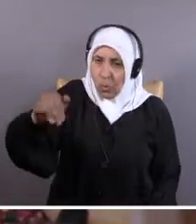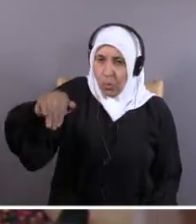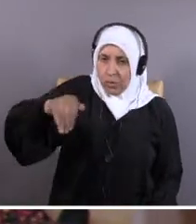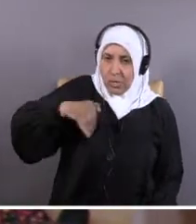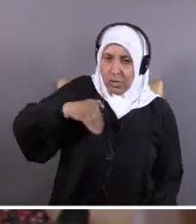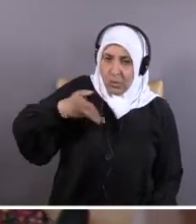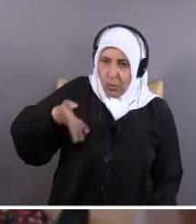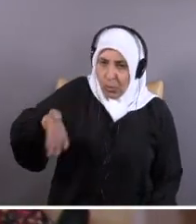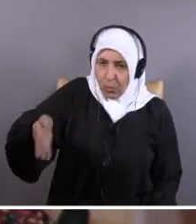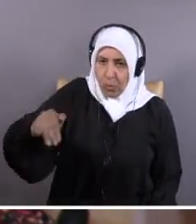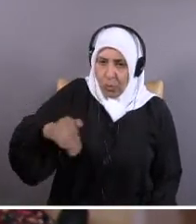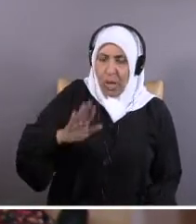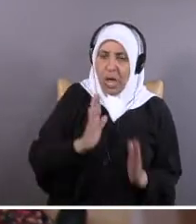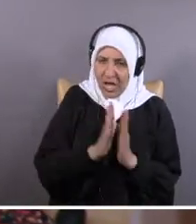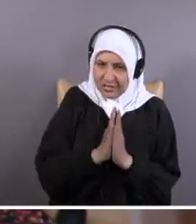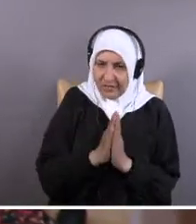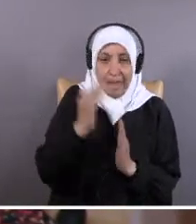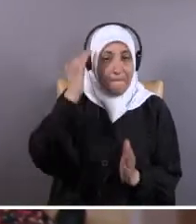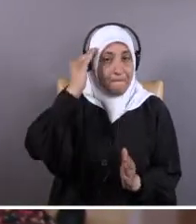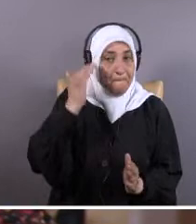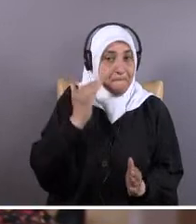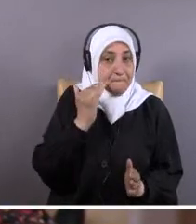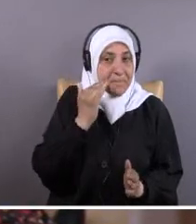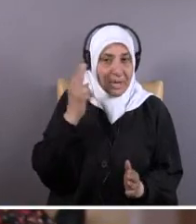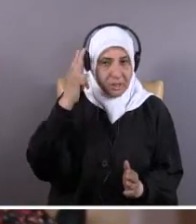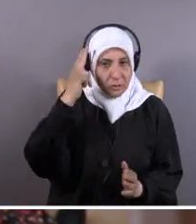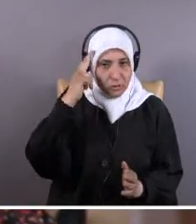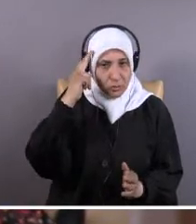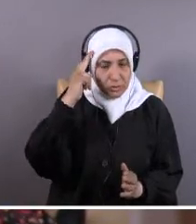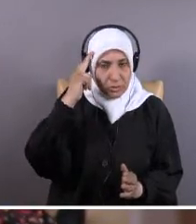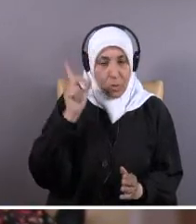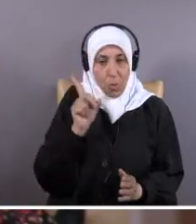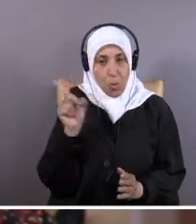she was a woman. She was educated.